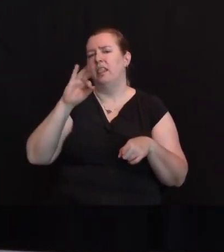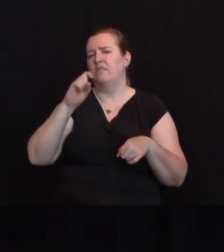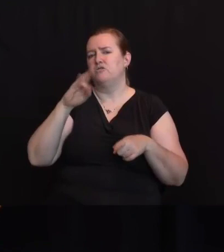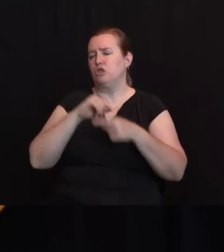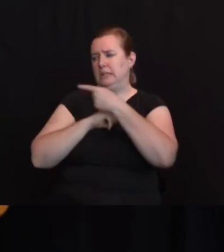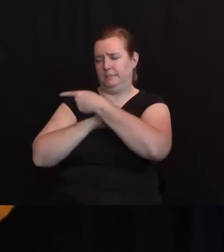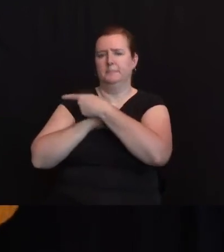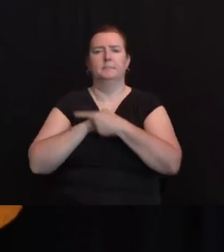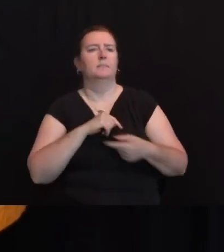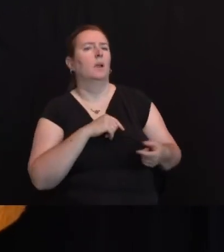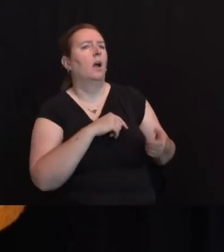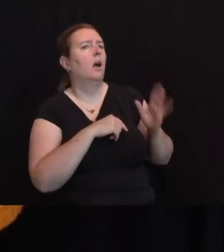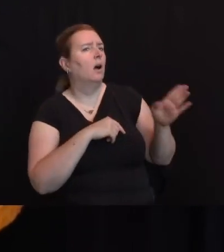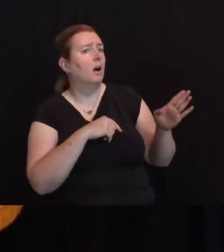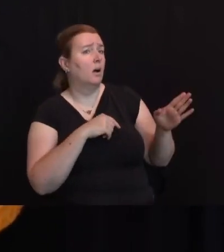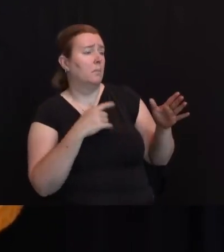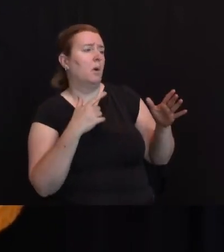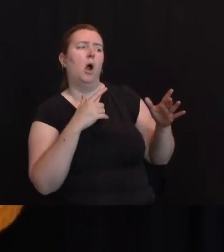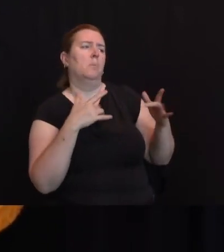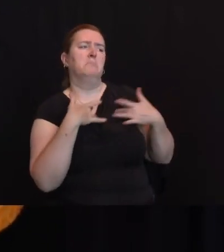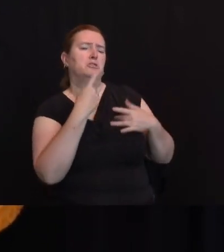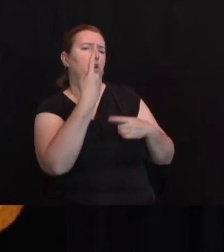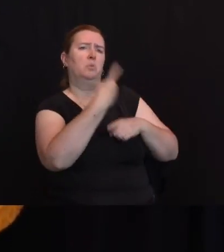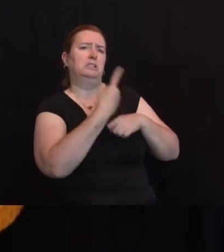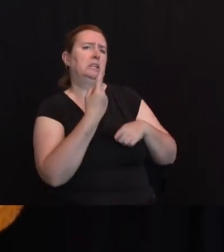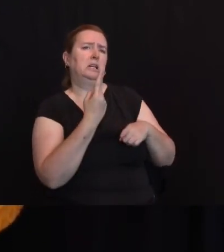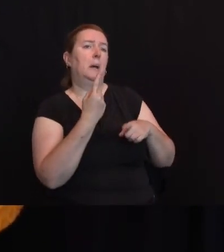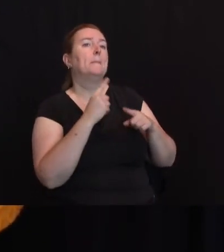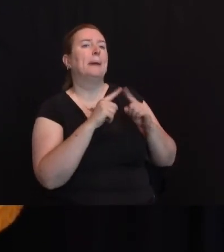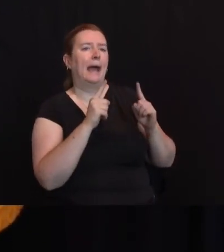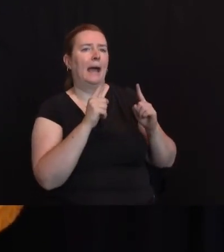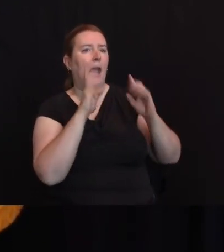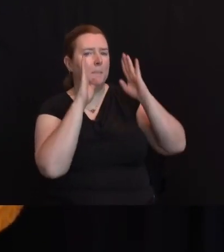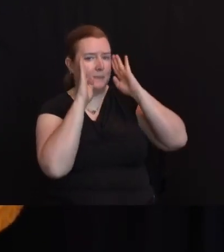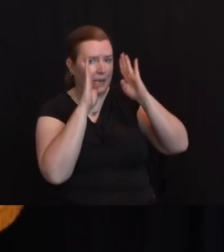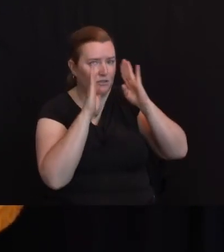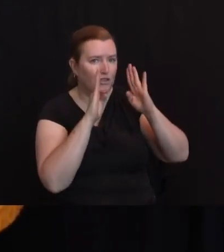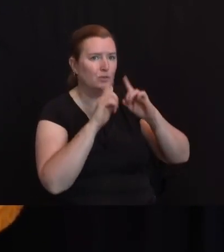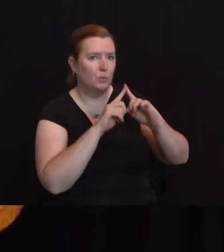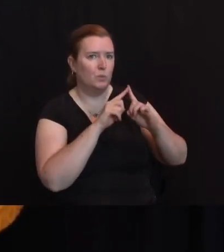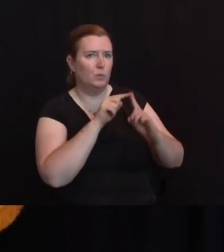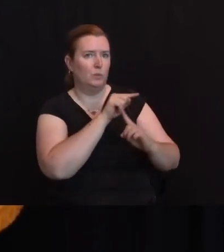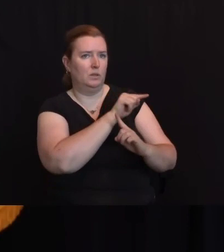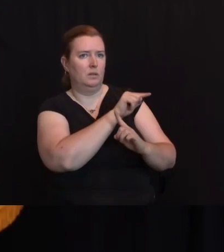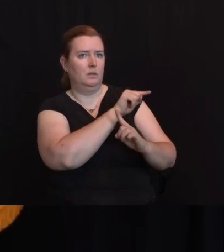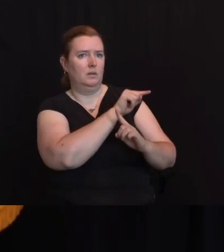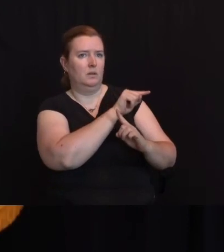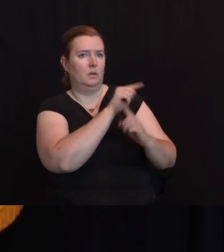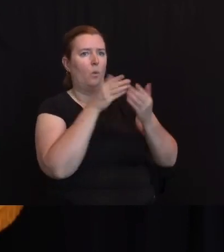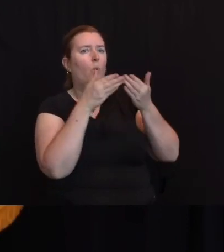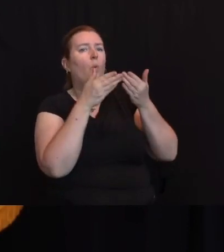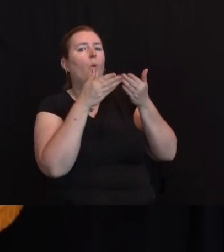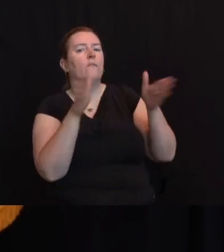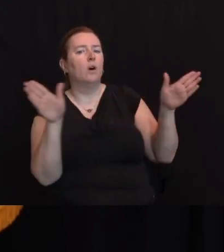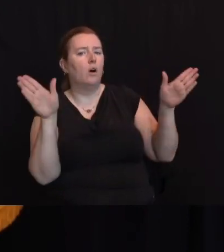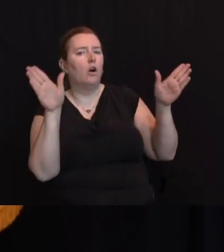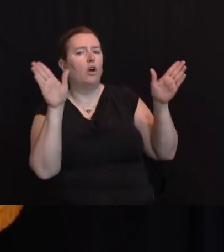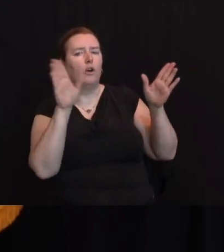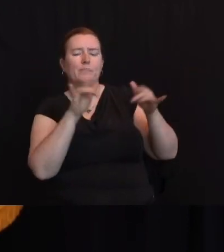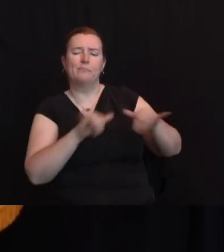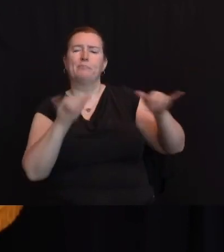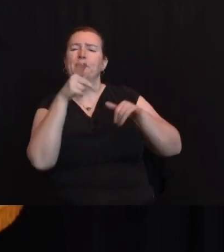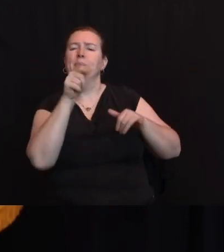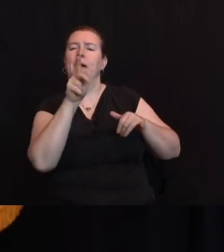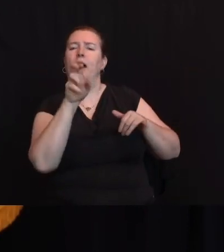pay attention to everything, and looking at, as you mentioned many times, overall patterns. And as of yet, we're not seeing